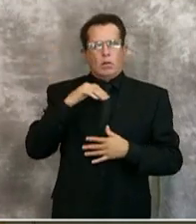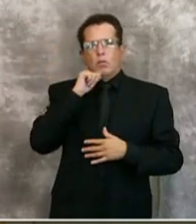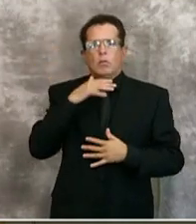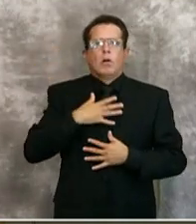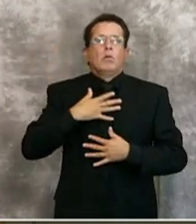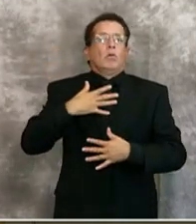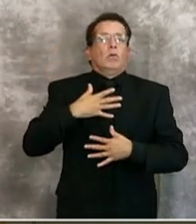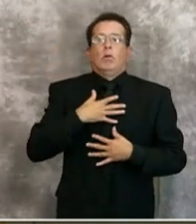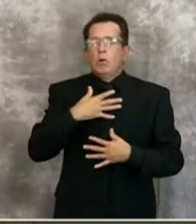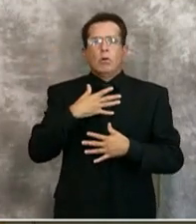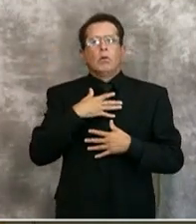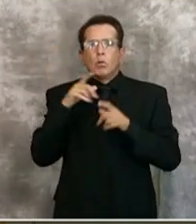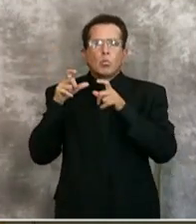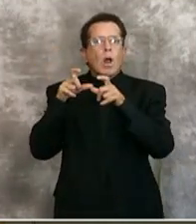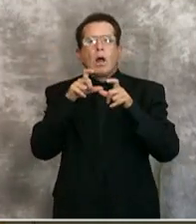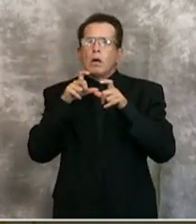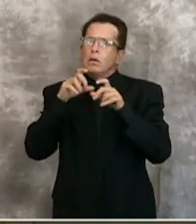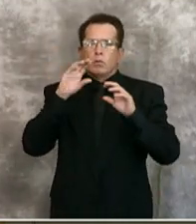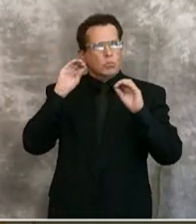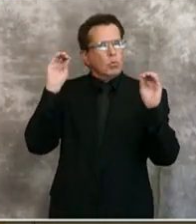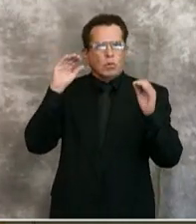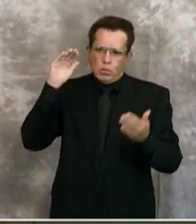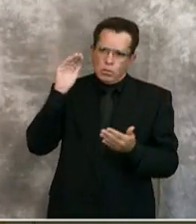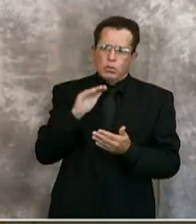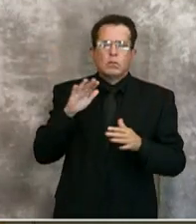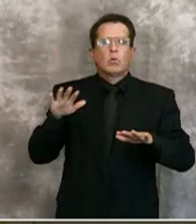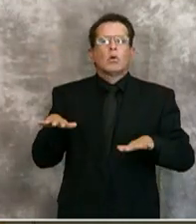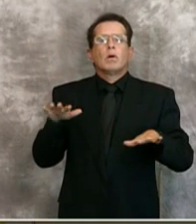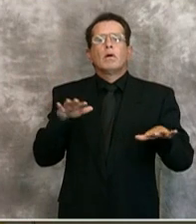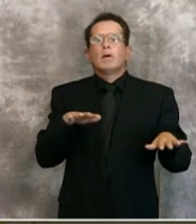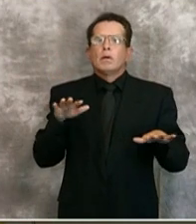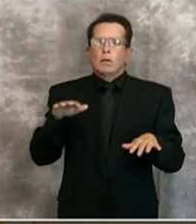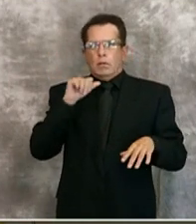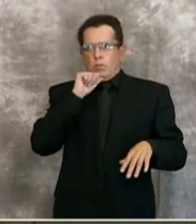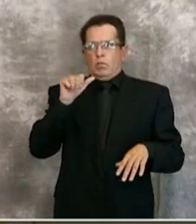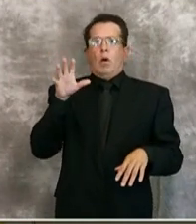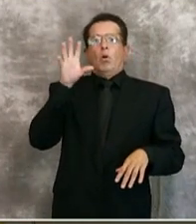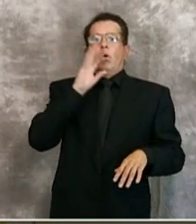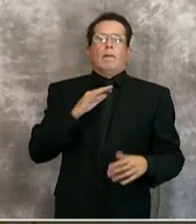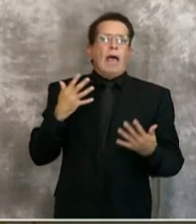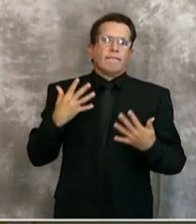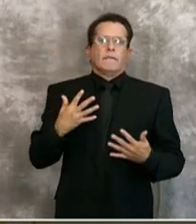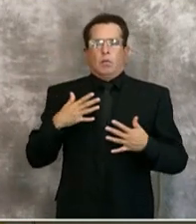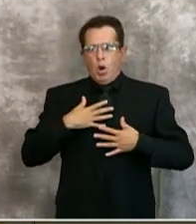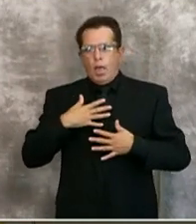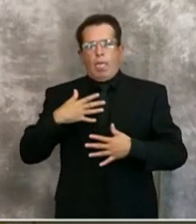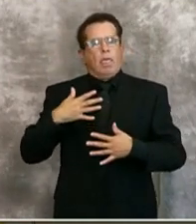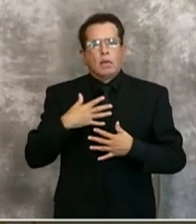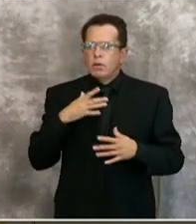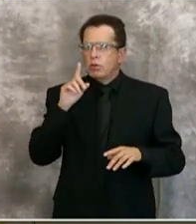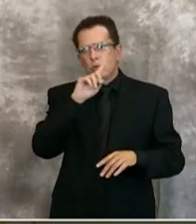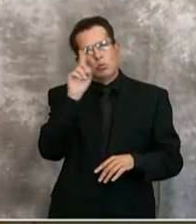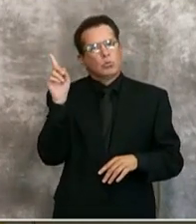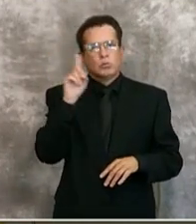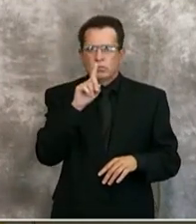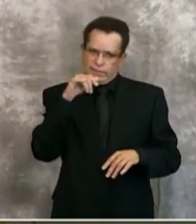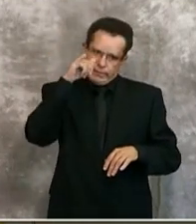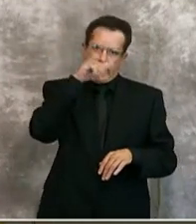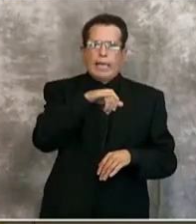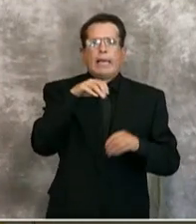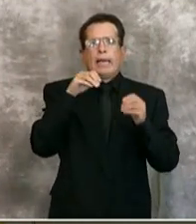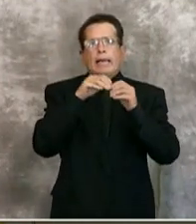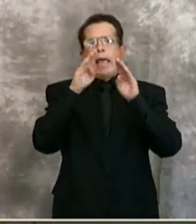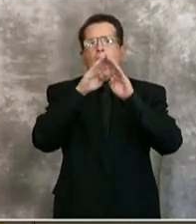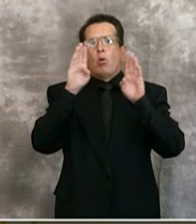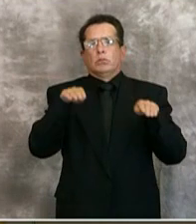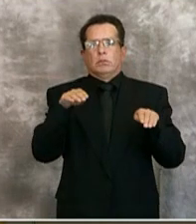rate doesn't get elevated and you don't bring more air into your lungs. So I'm not a health expert, so I'm not going to talk